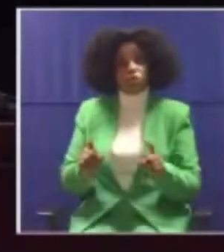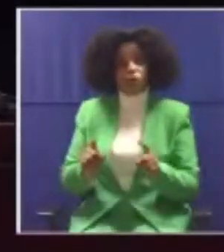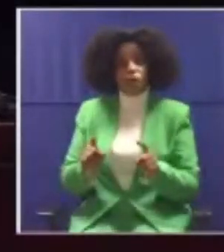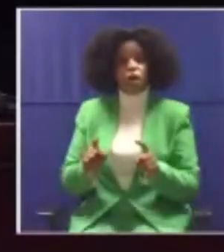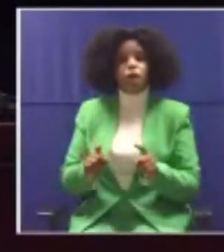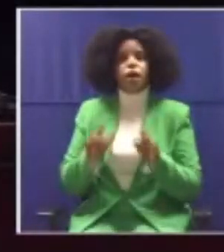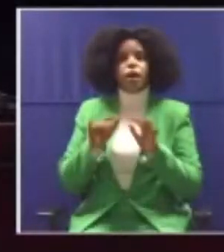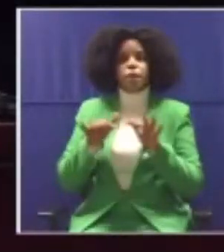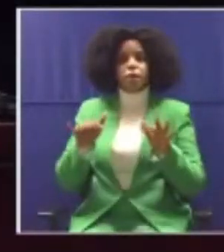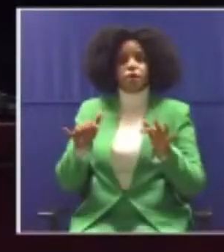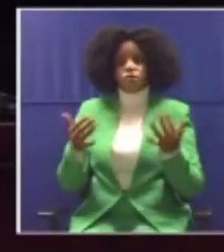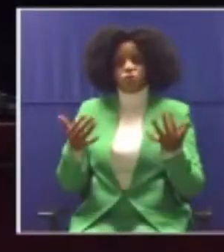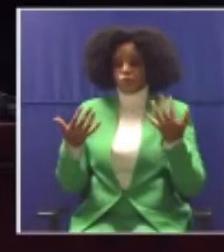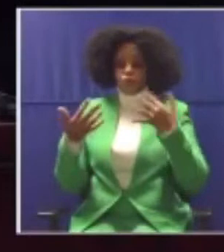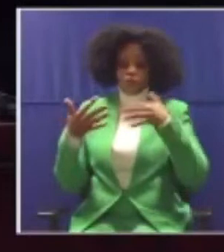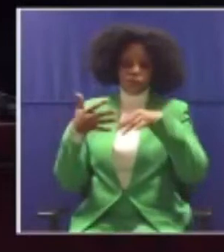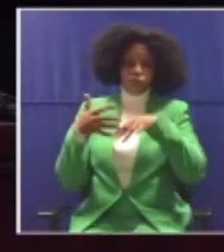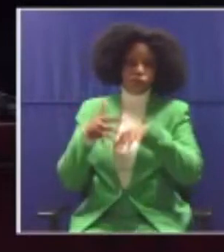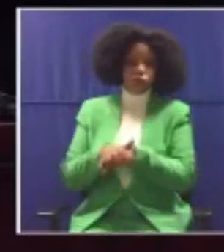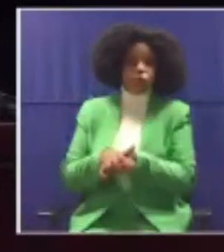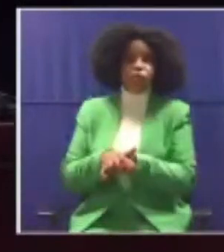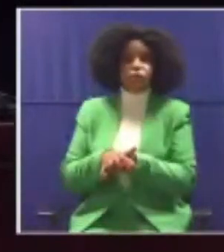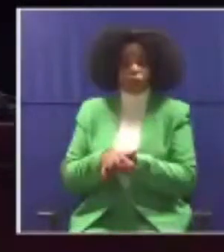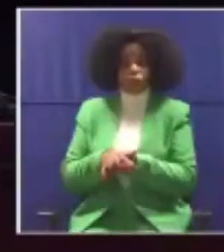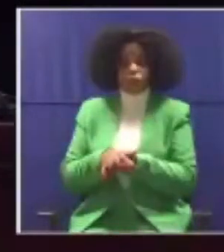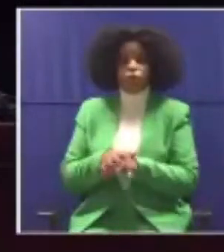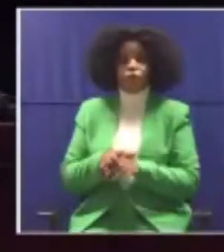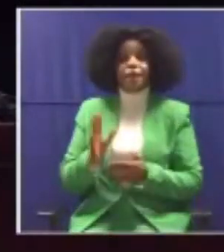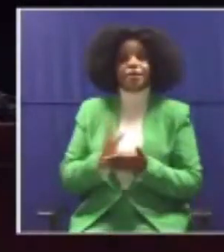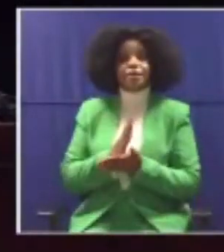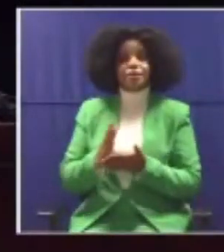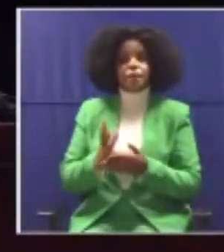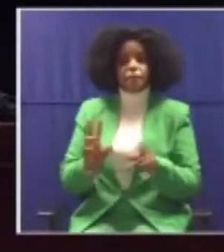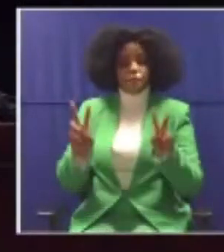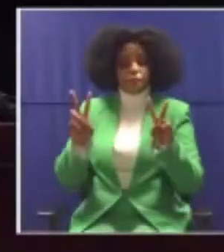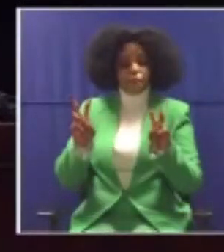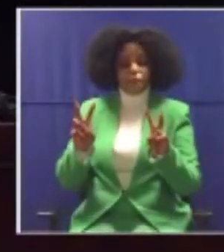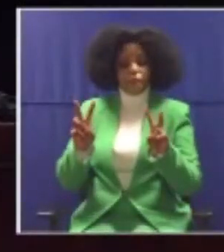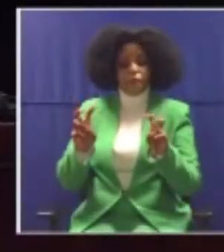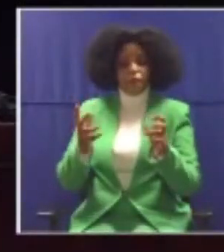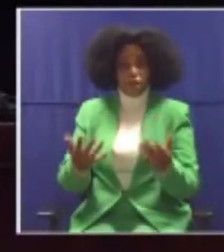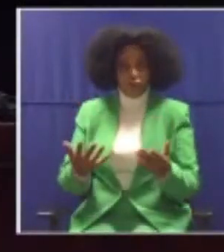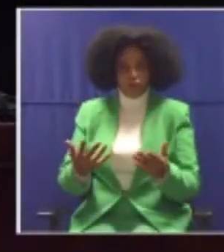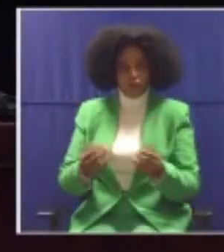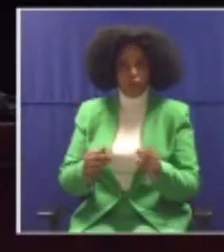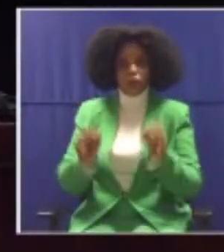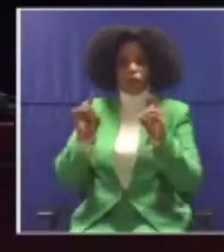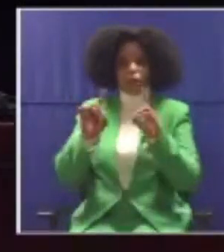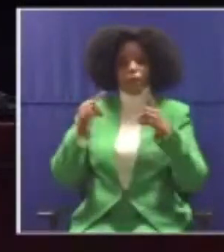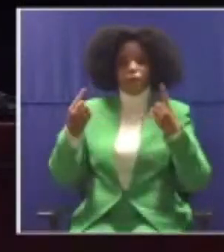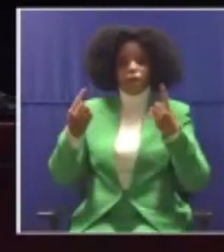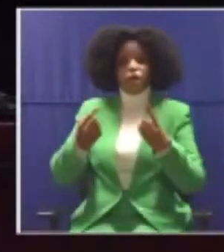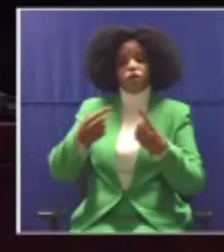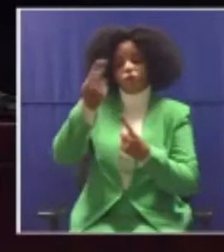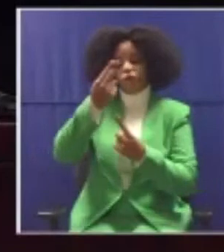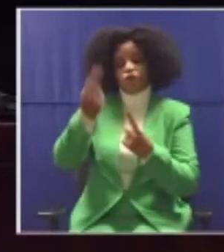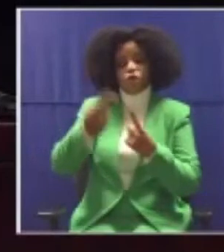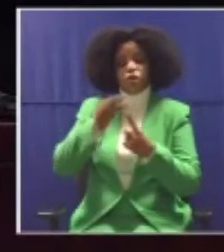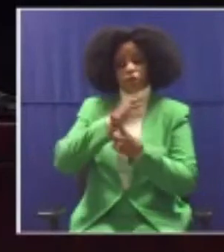social cohesion. Let me just indicate some of the issues that the Departments of Arts and Culture have